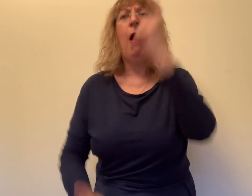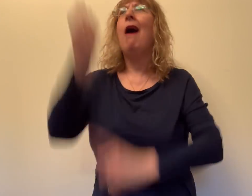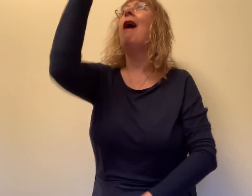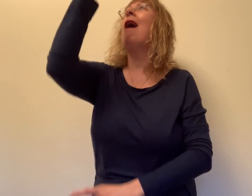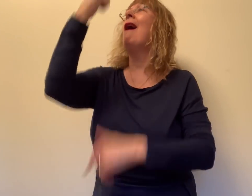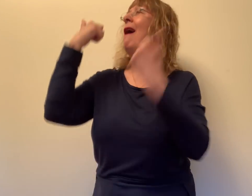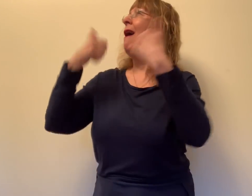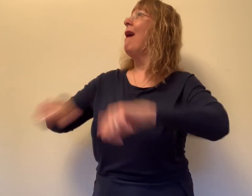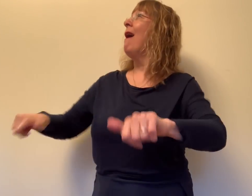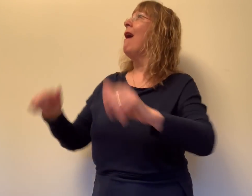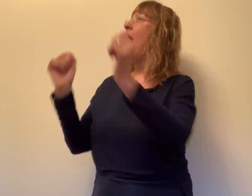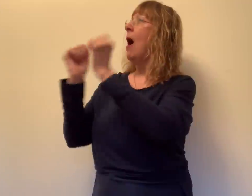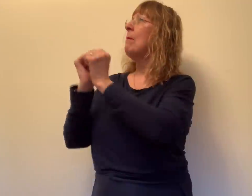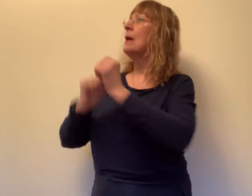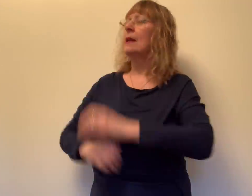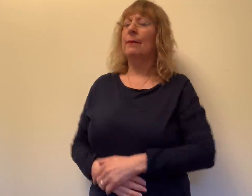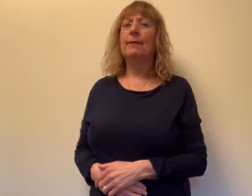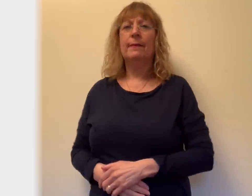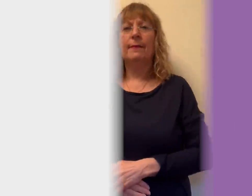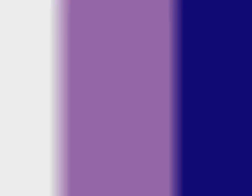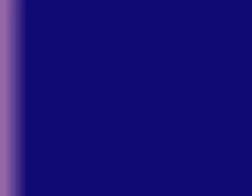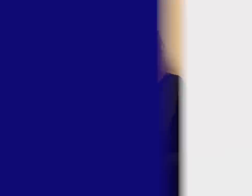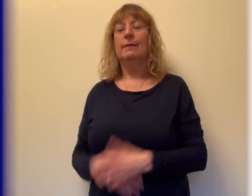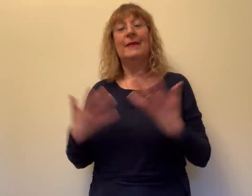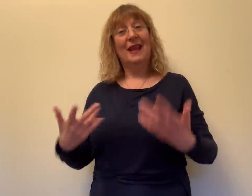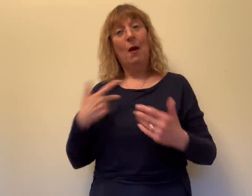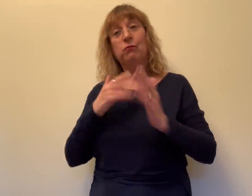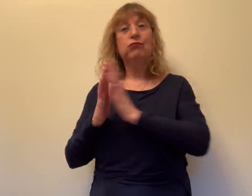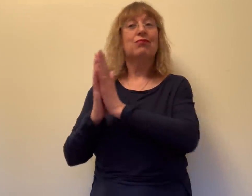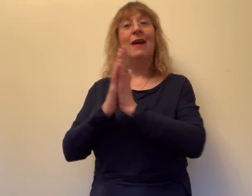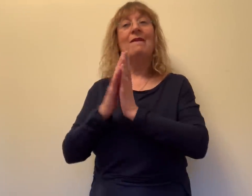to overcome. Amen.